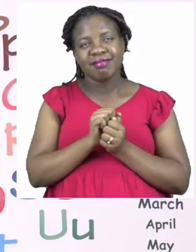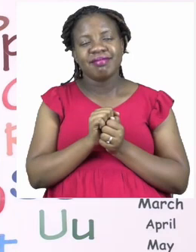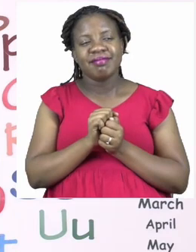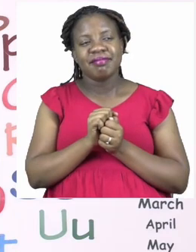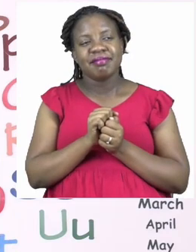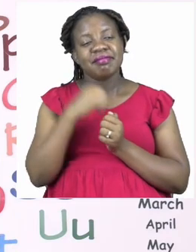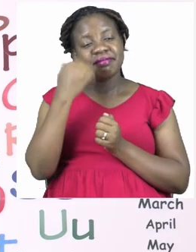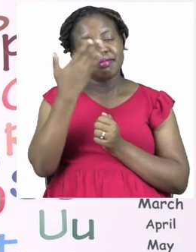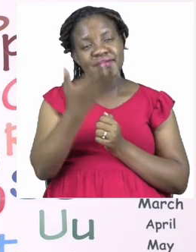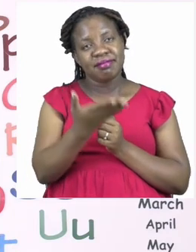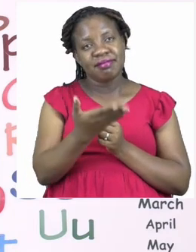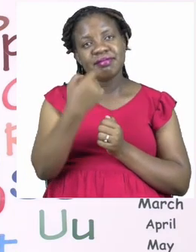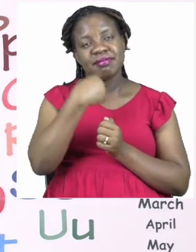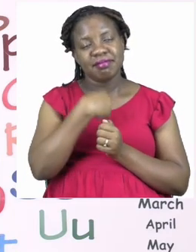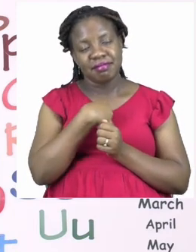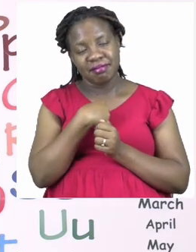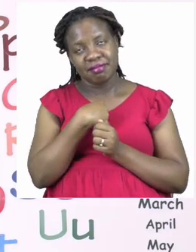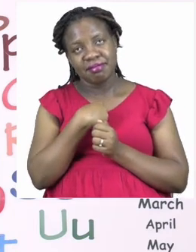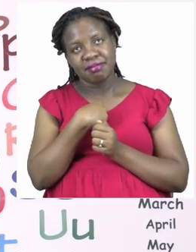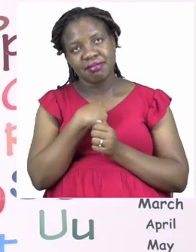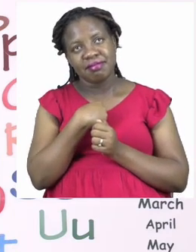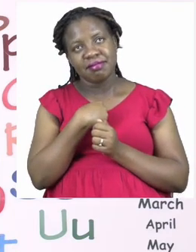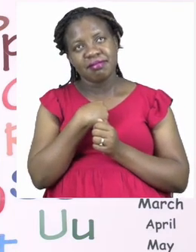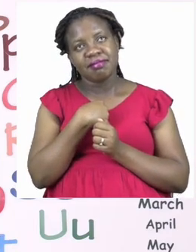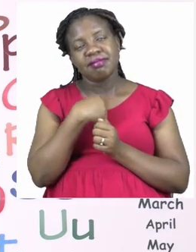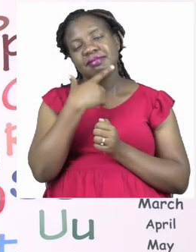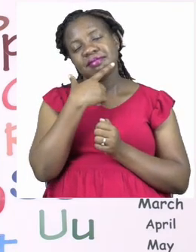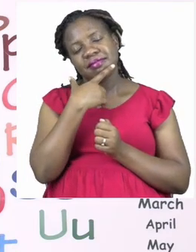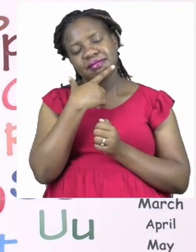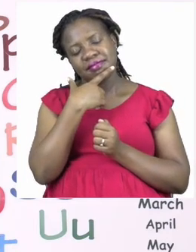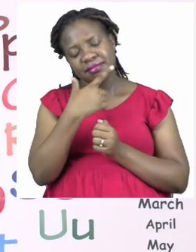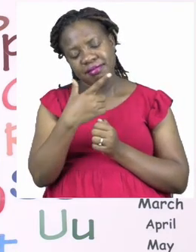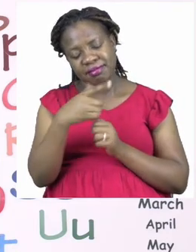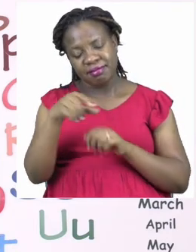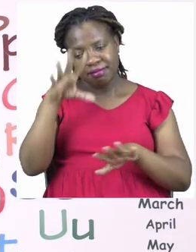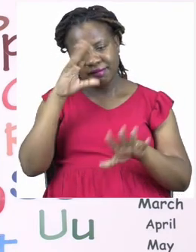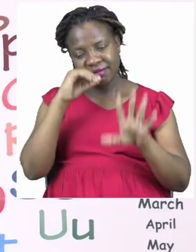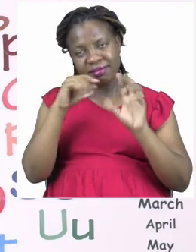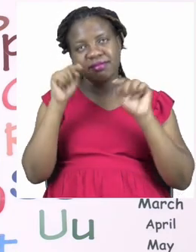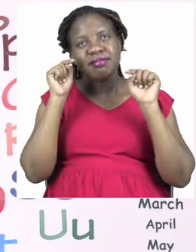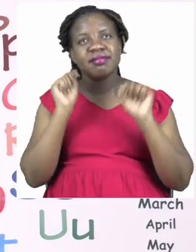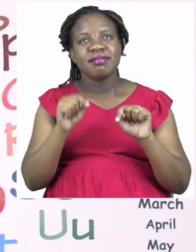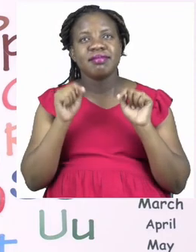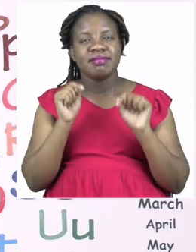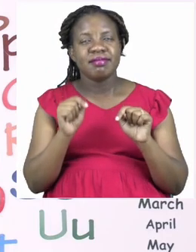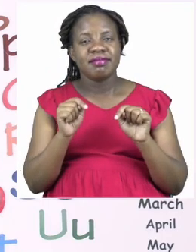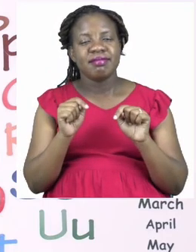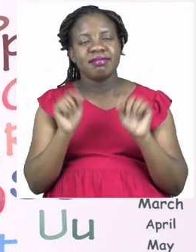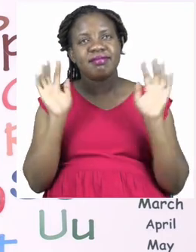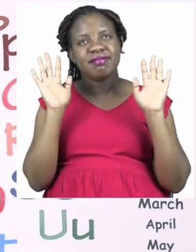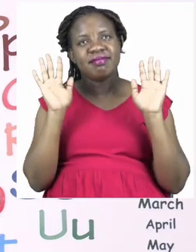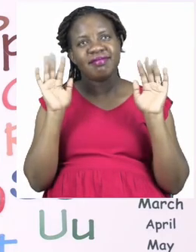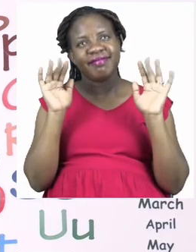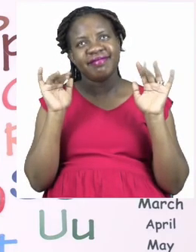So, from Soshi and I, we would like to say thank you for joining us today